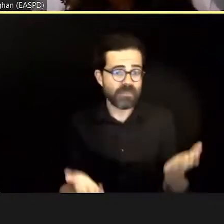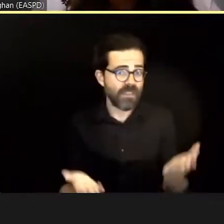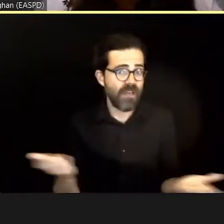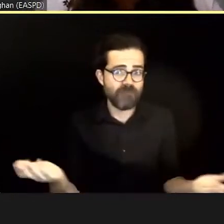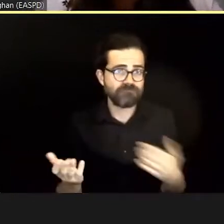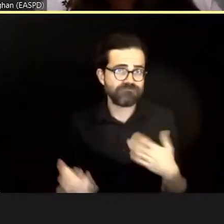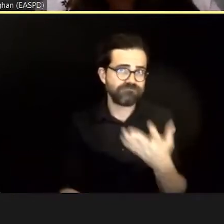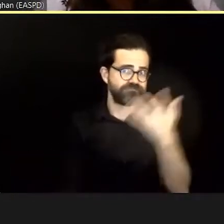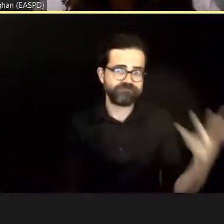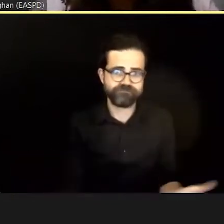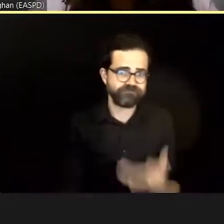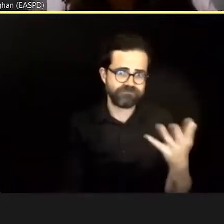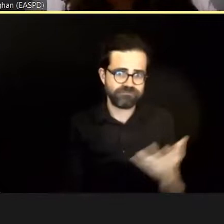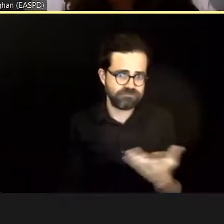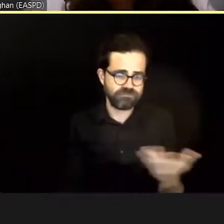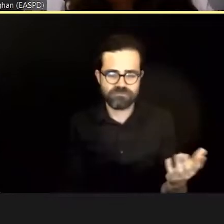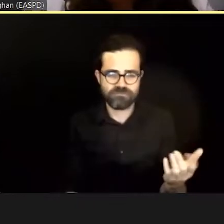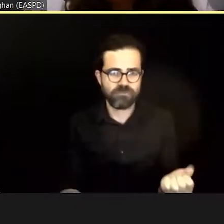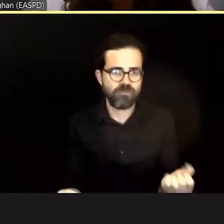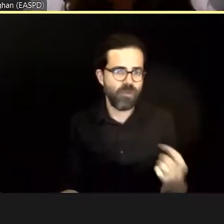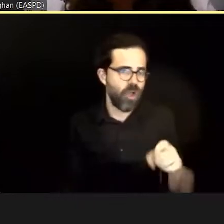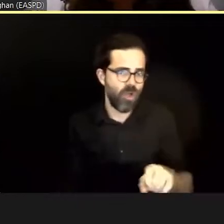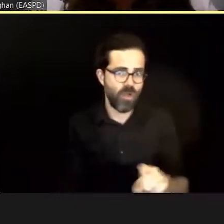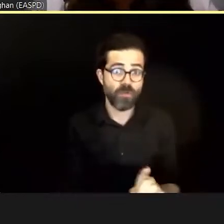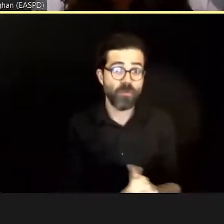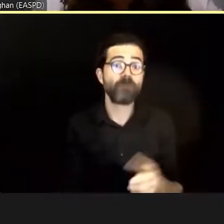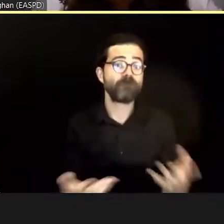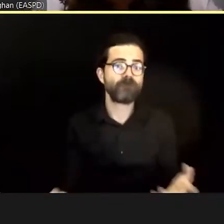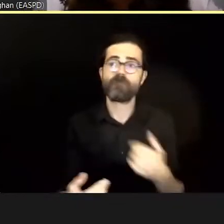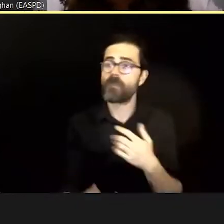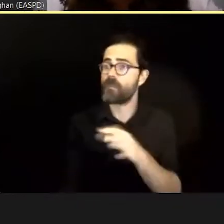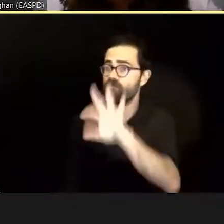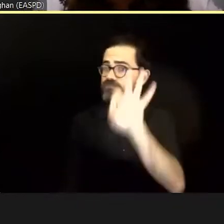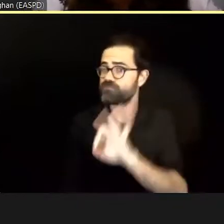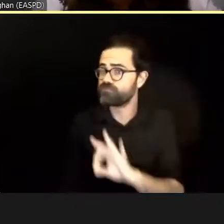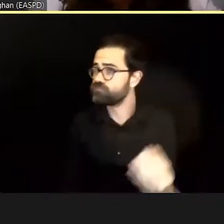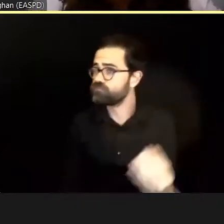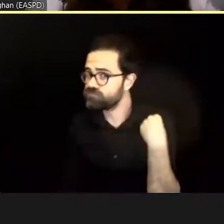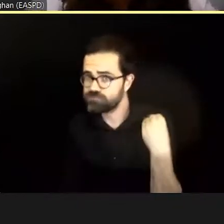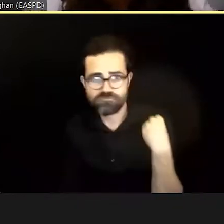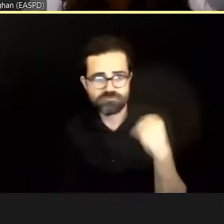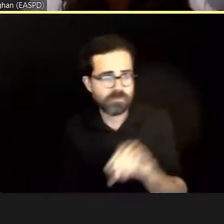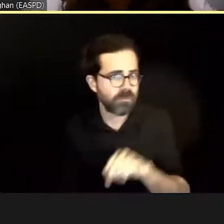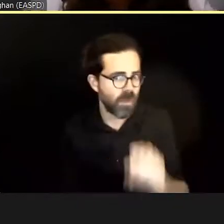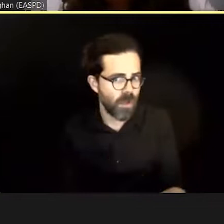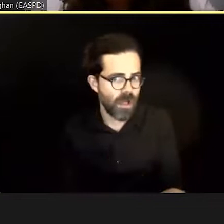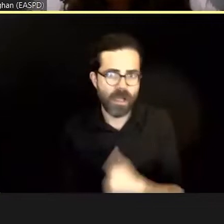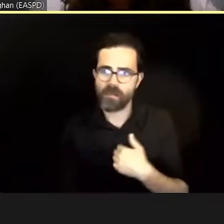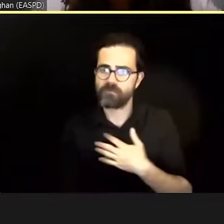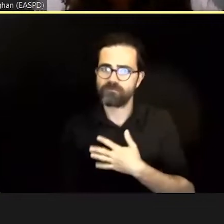any comments or information you'd like to share, we'd love to hear from you. And you can pop that into the